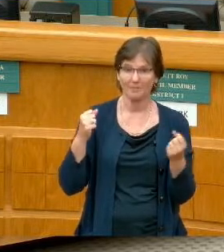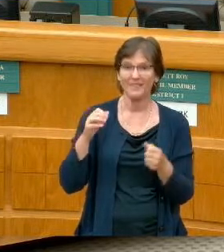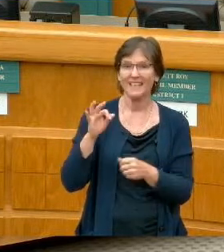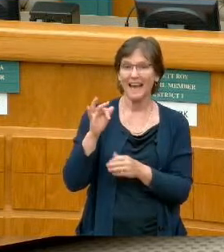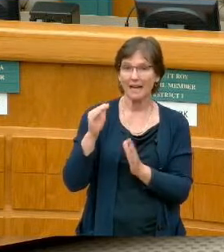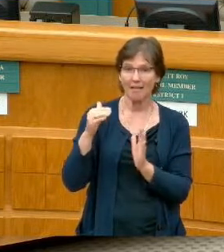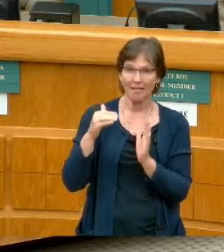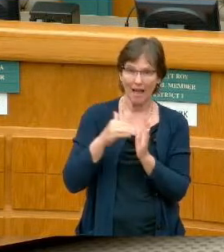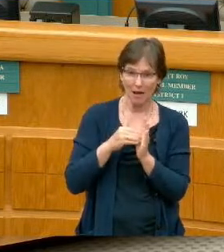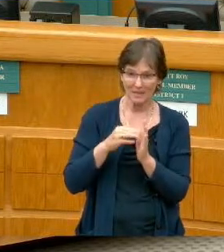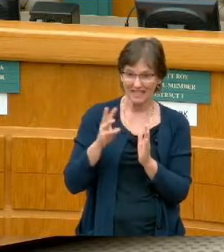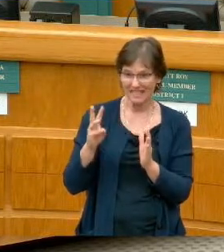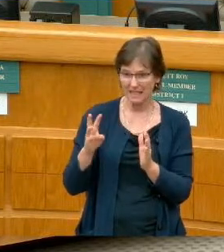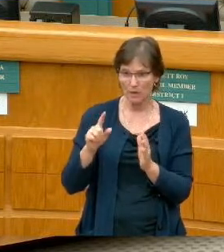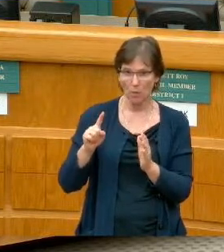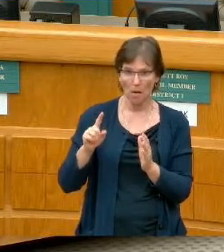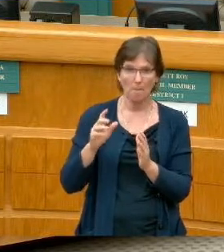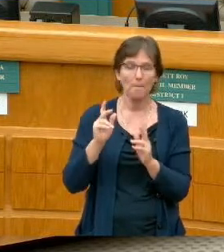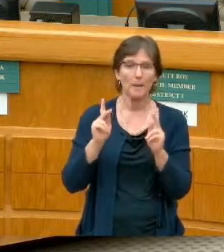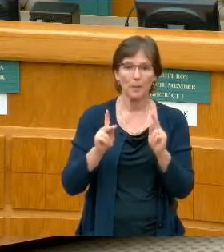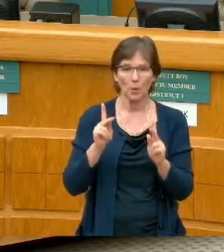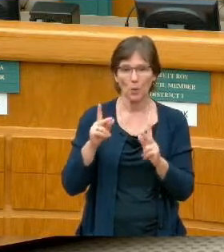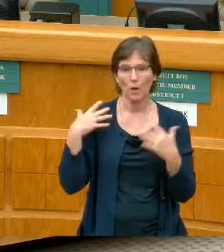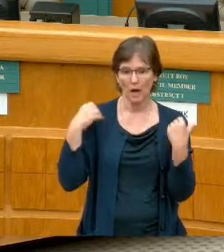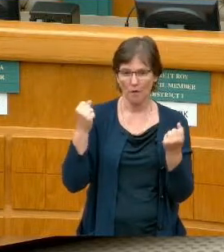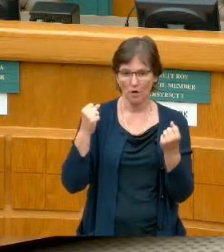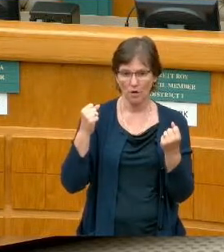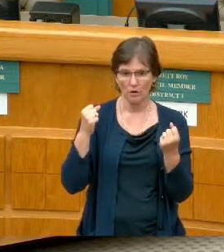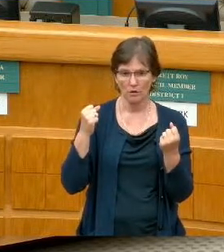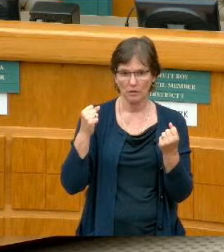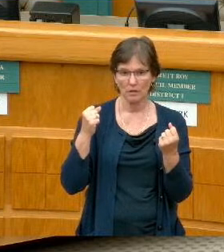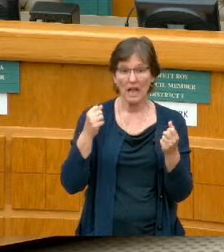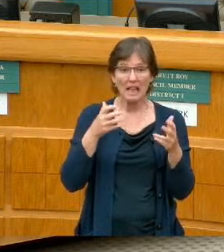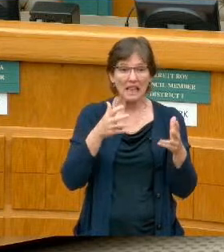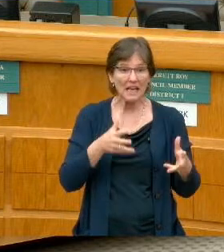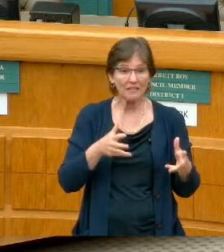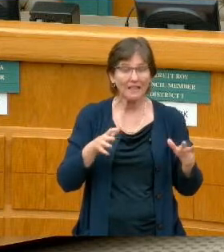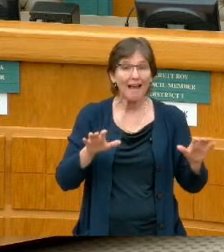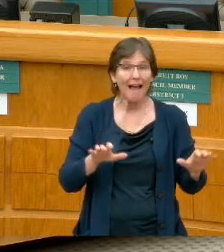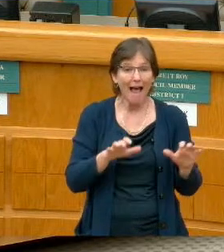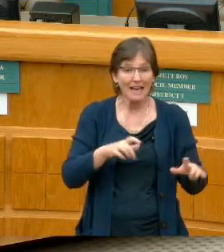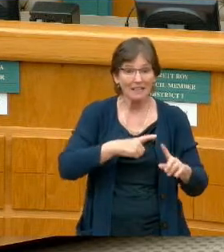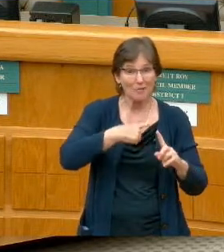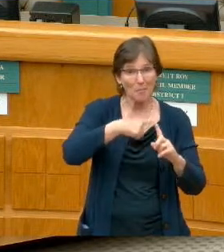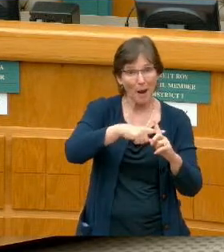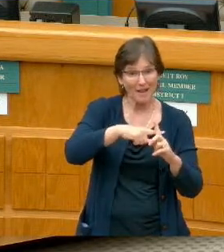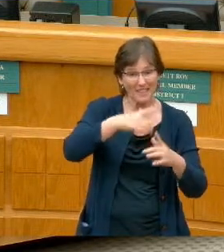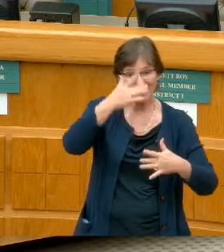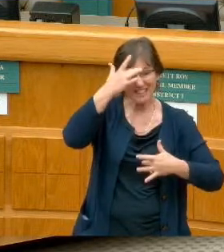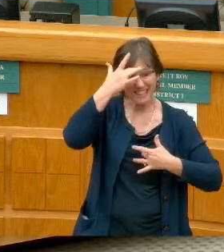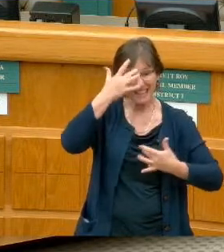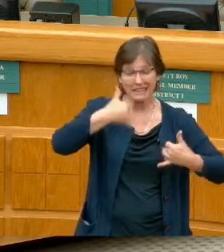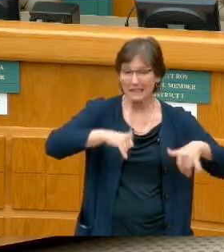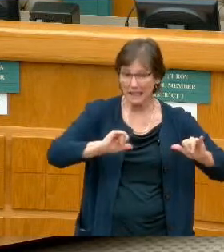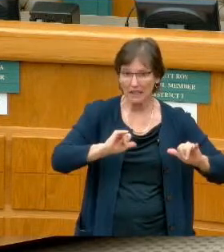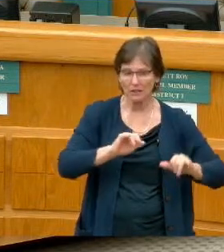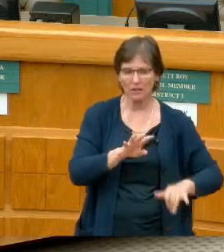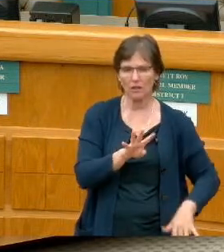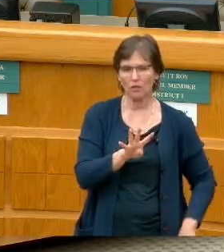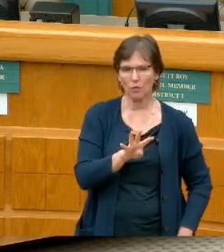19,061, which leaves 451 active cases. So people that are still sick with